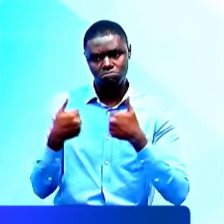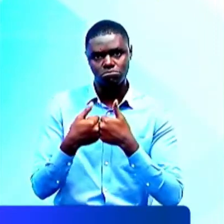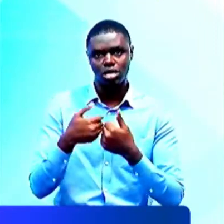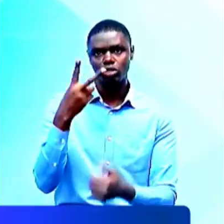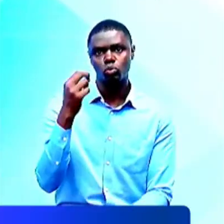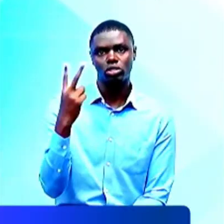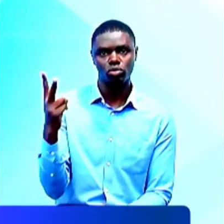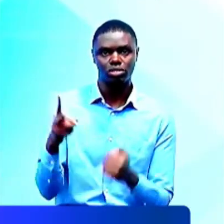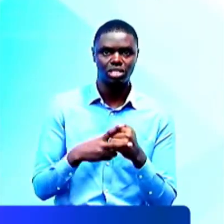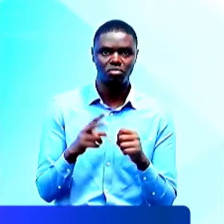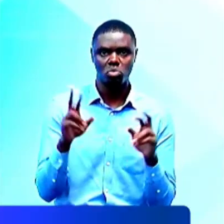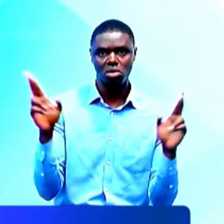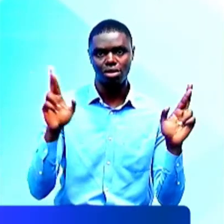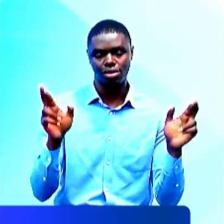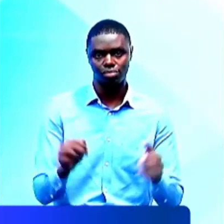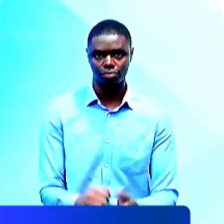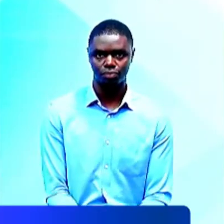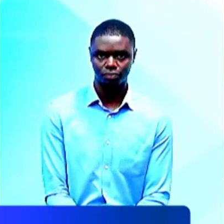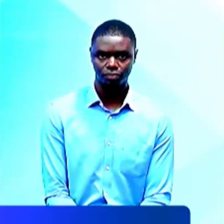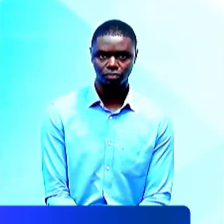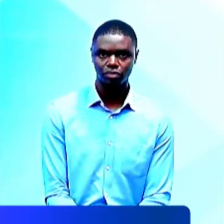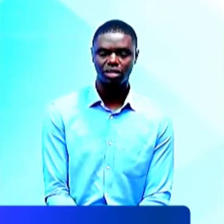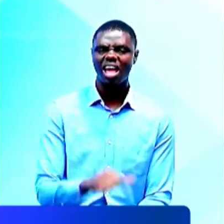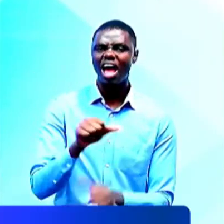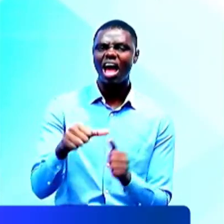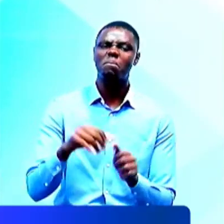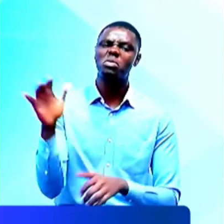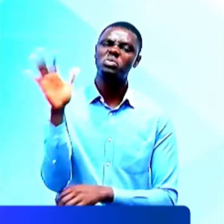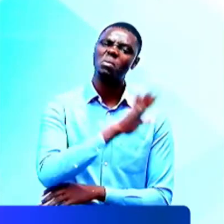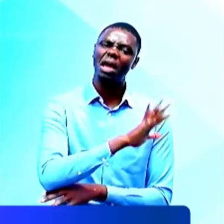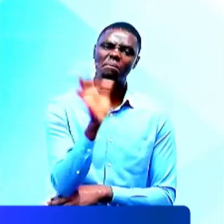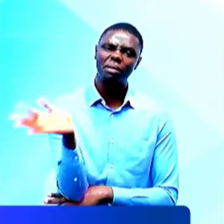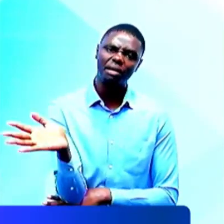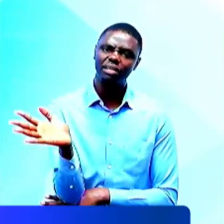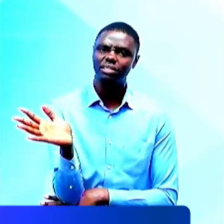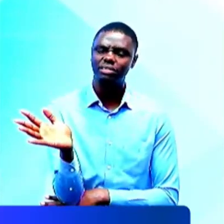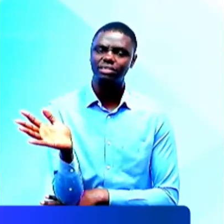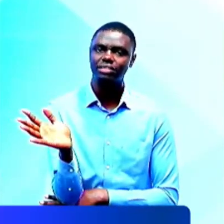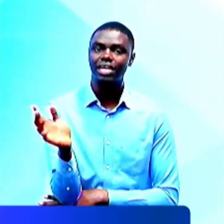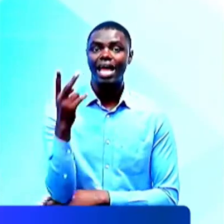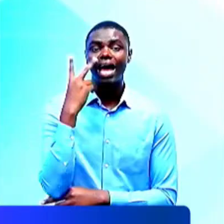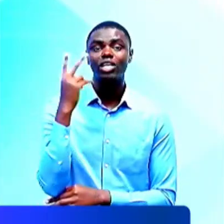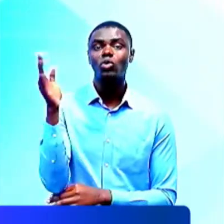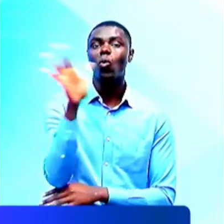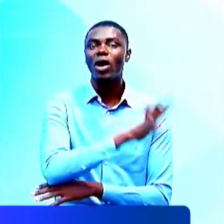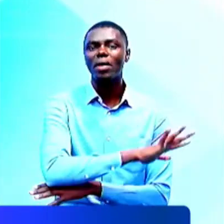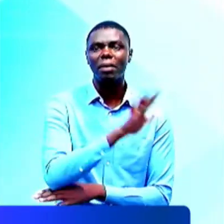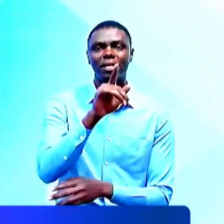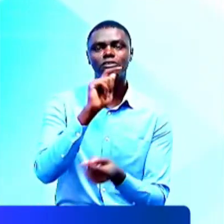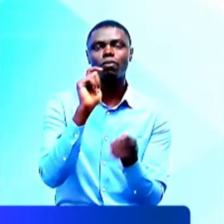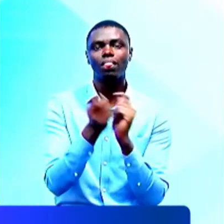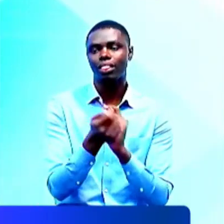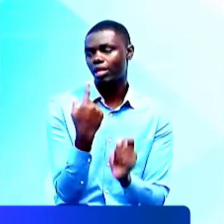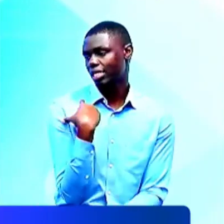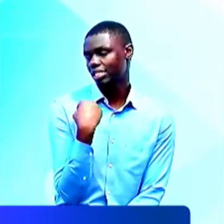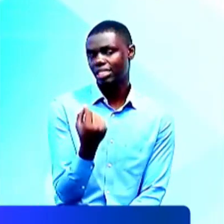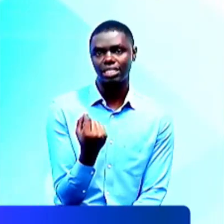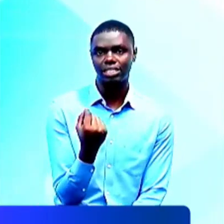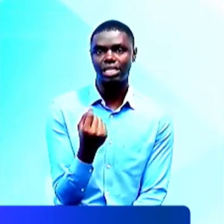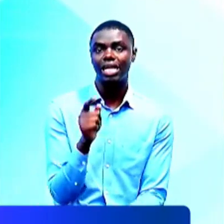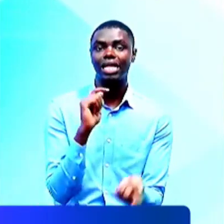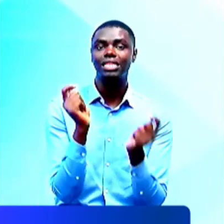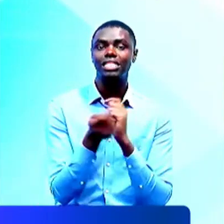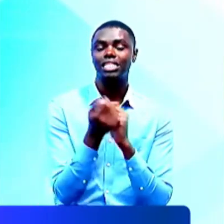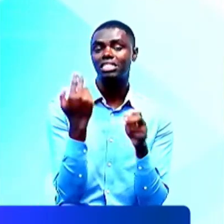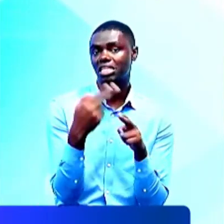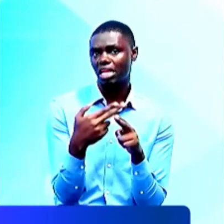very ready for them. About Wiper Party, I saw Wiper Party was changed recently. They changed their